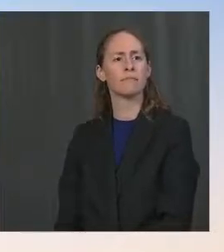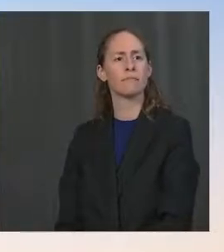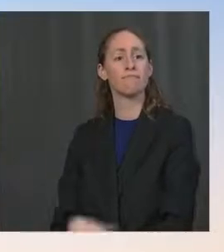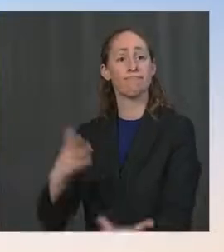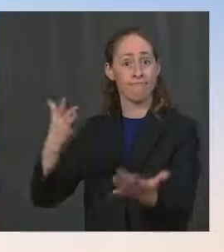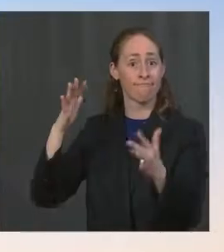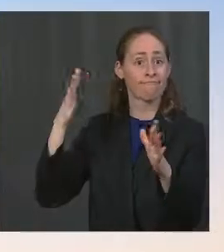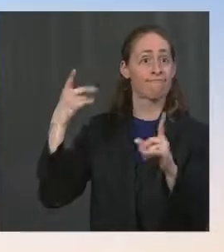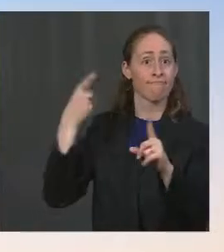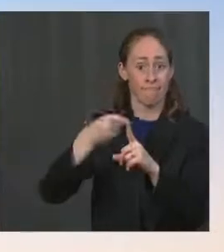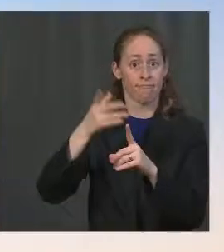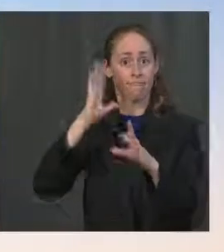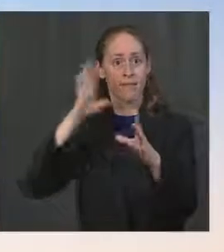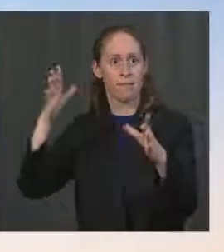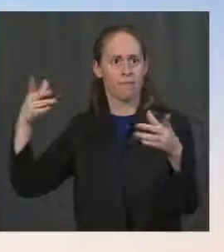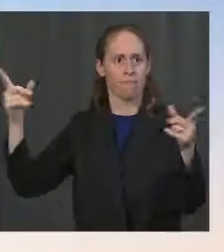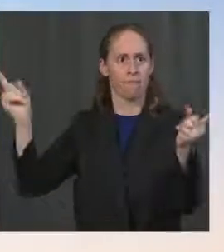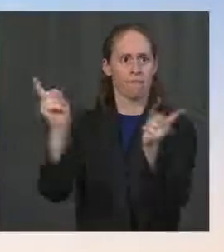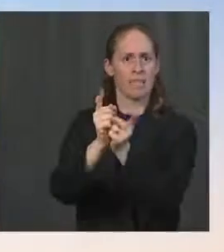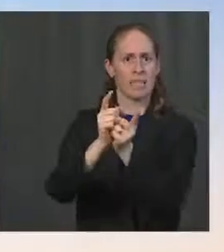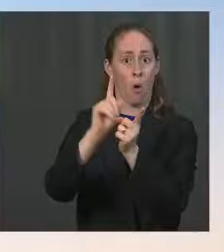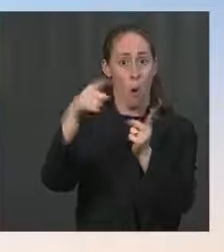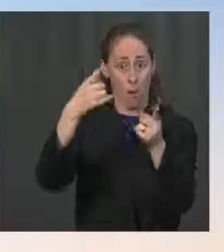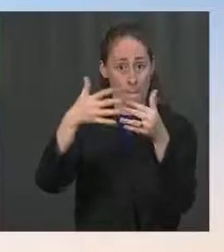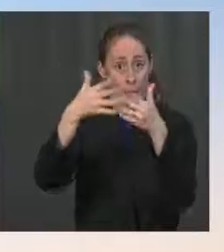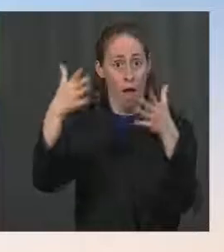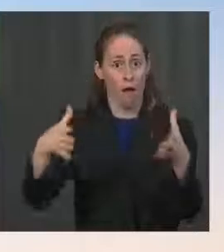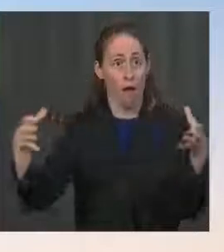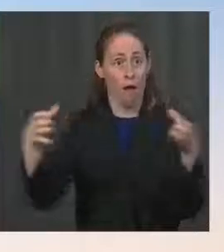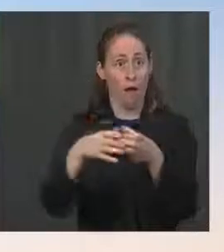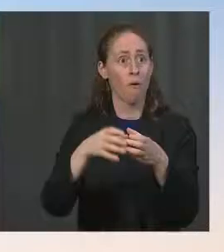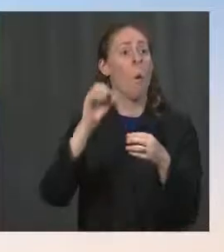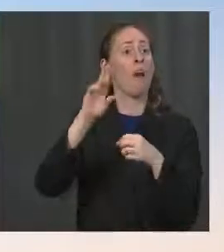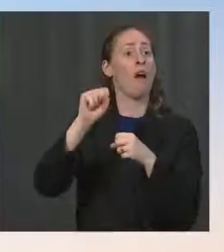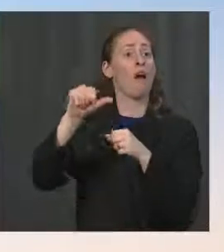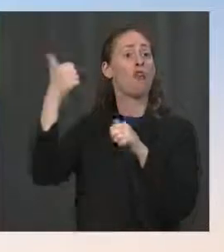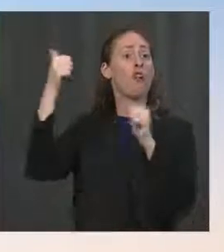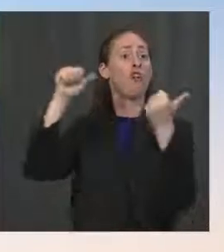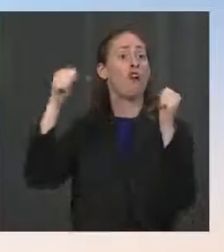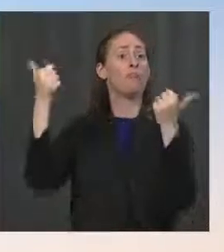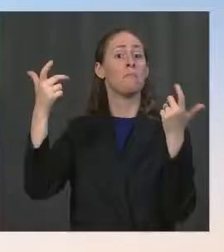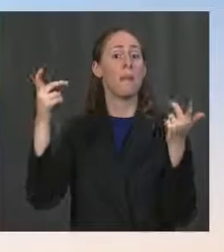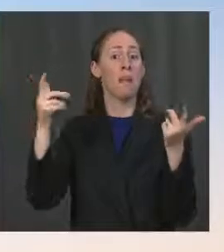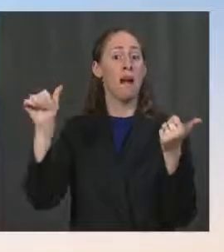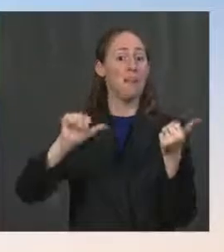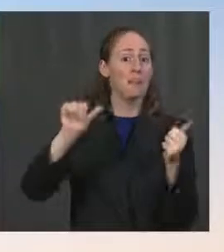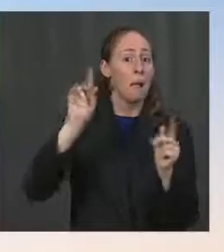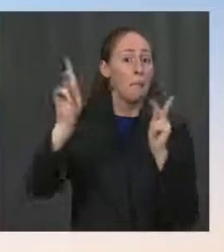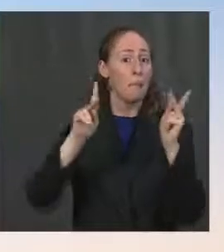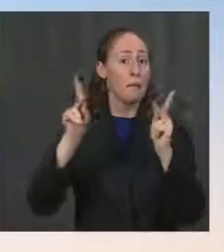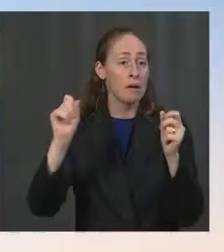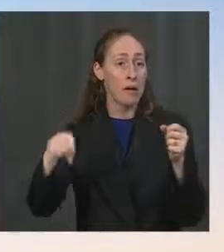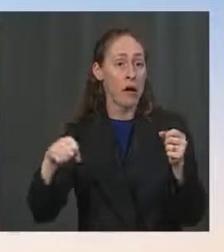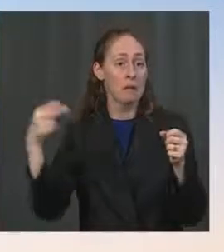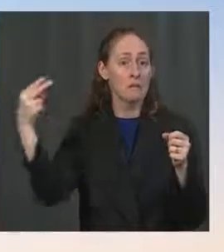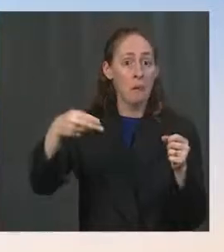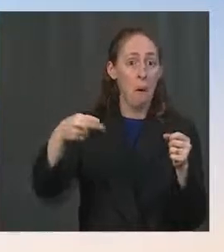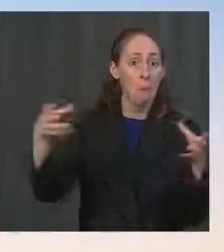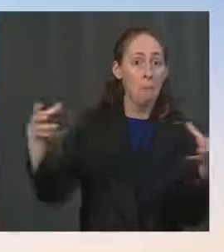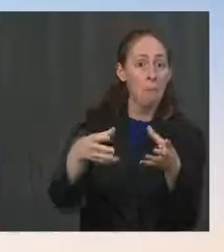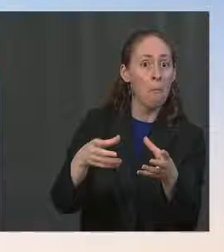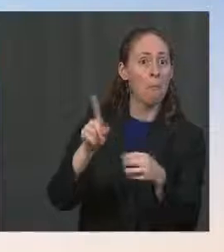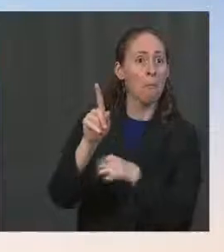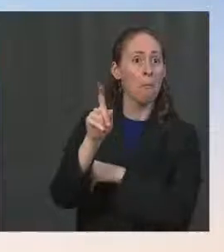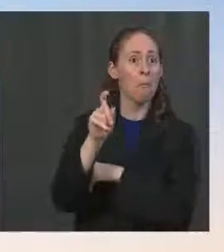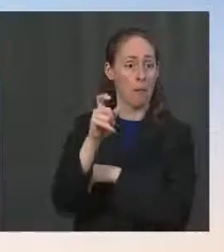American citizens and permanent residents, or were they available to, you know, SIVs and vulnerable Afghans? And also, did the Taliban give any